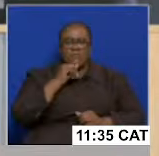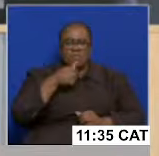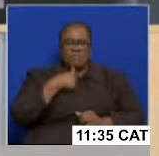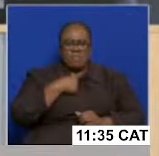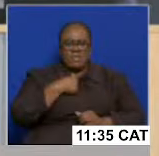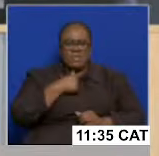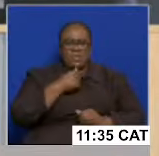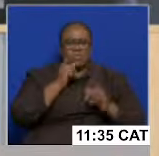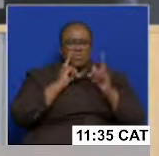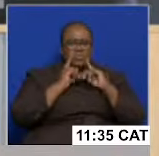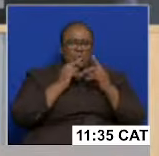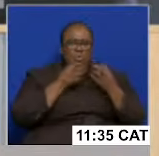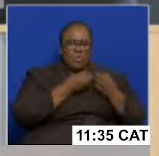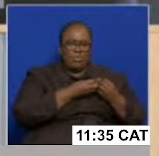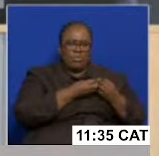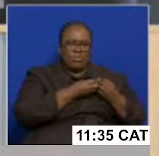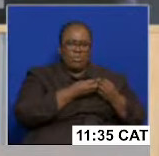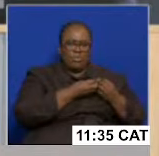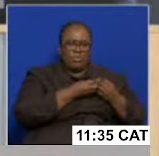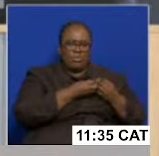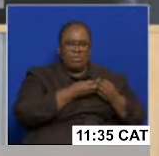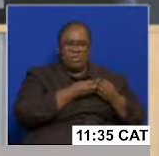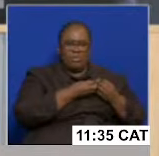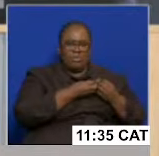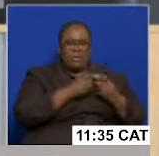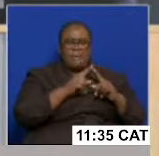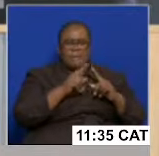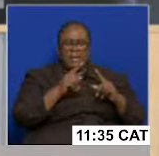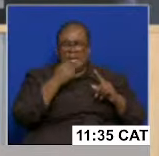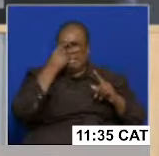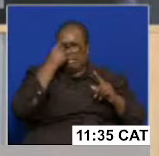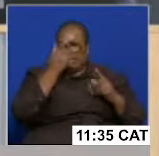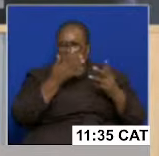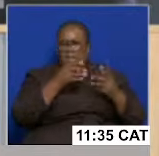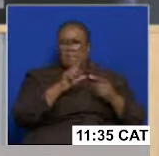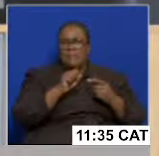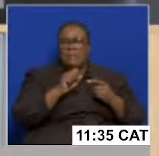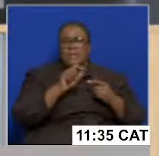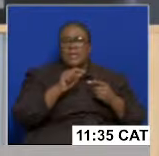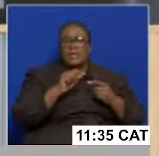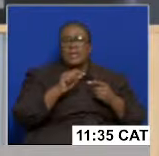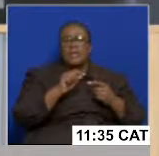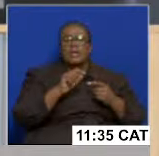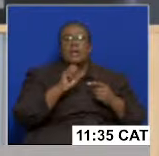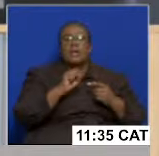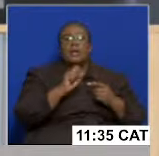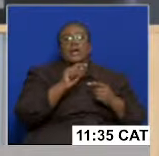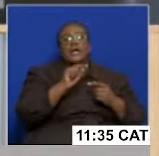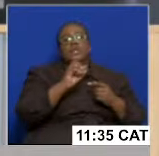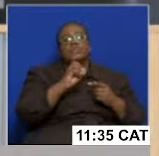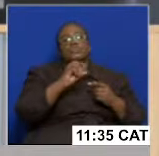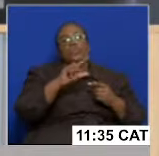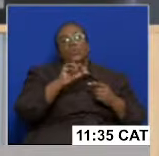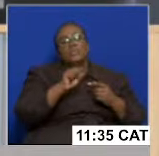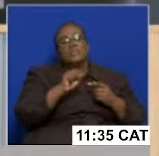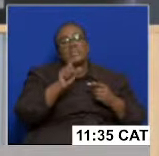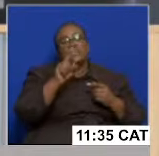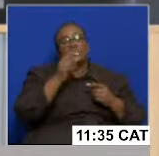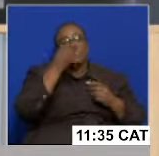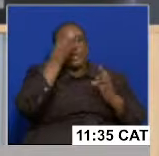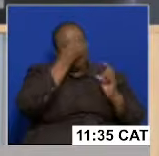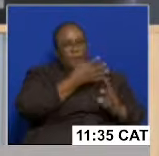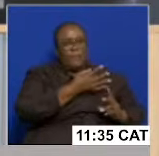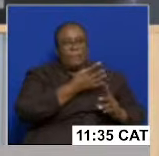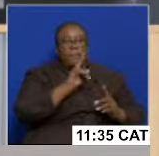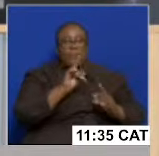be Officer Stolz who spoke to him. Thank to you. update him. Thank you, Witness